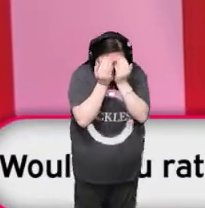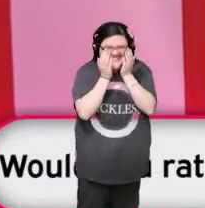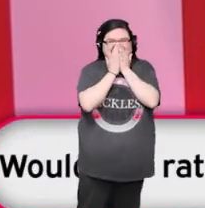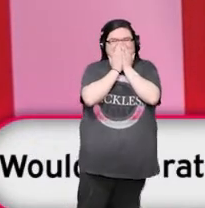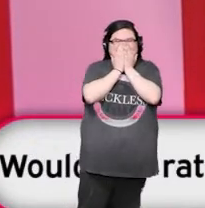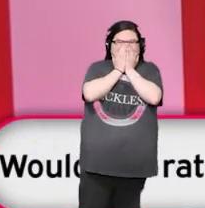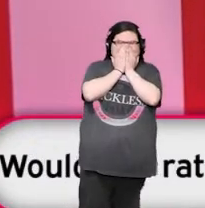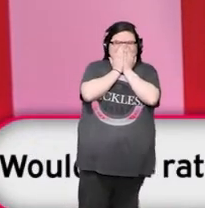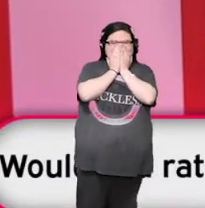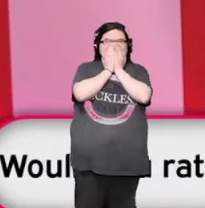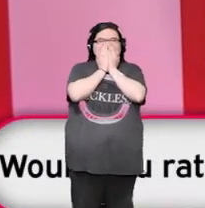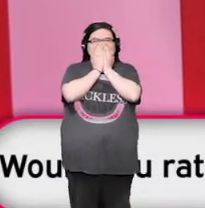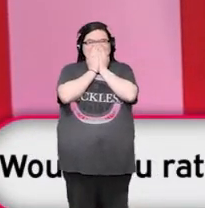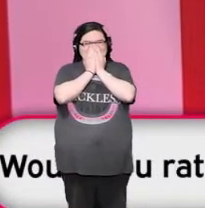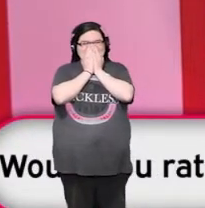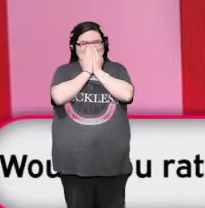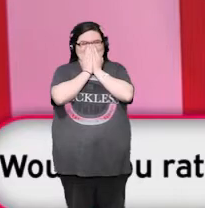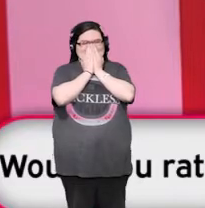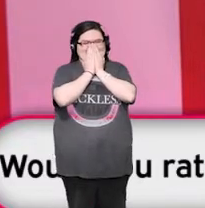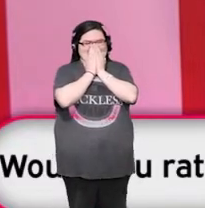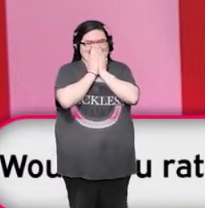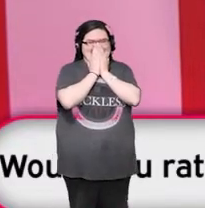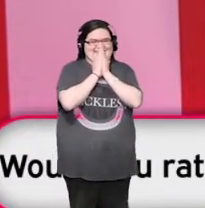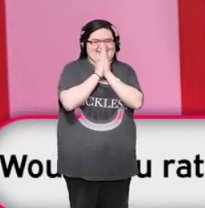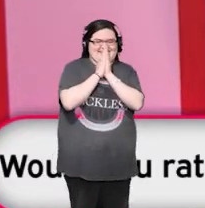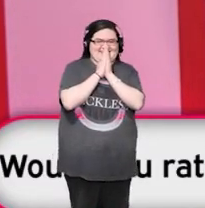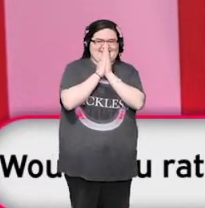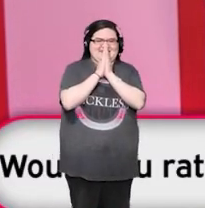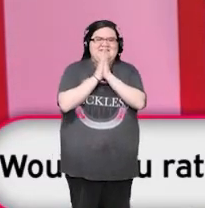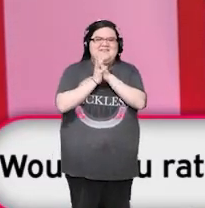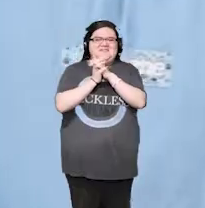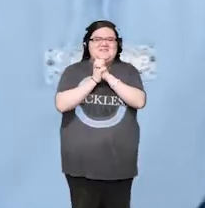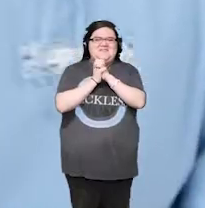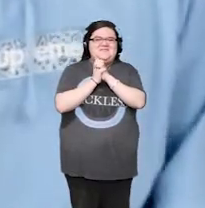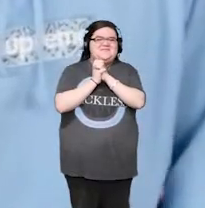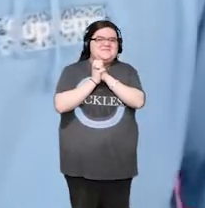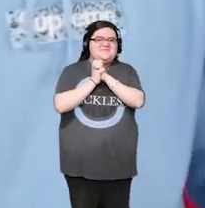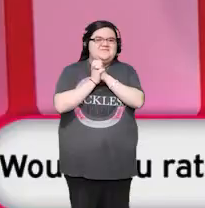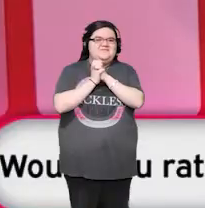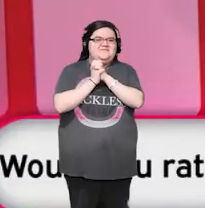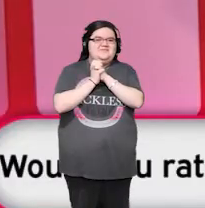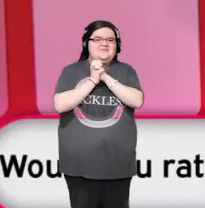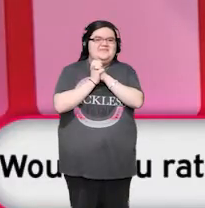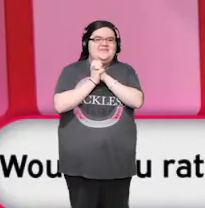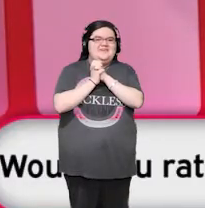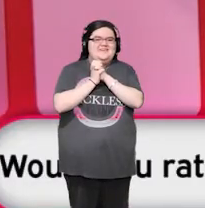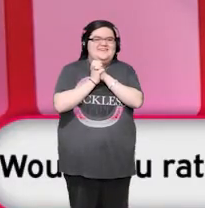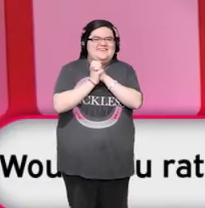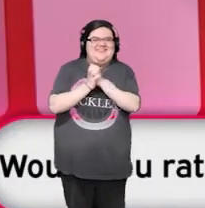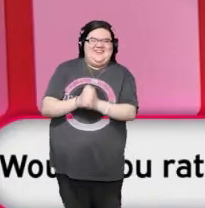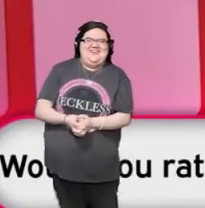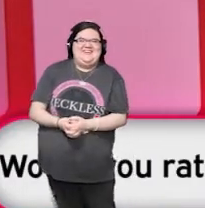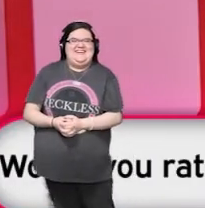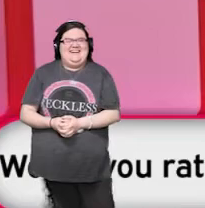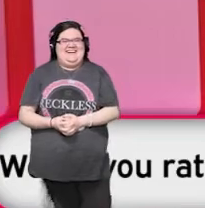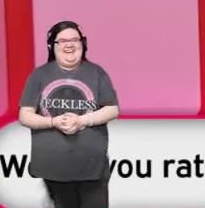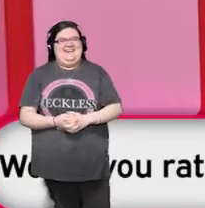Someone's at a funeral, coming. Yeah, I'm coming, bro. Oh my god. I'm coming all the time. Hug your mum, you come. I allow it, man.